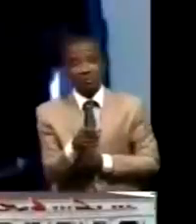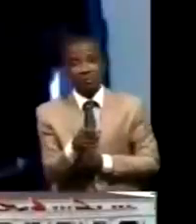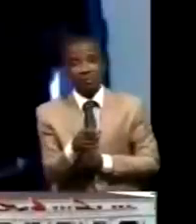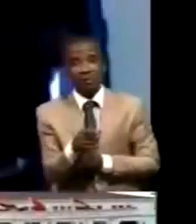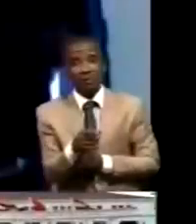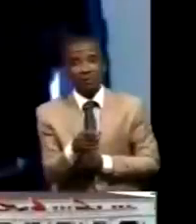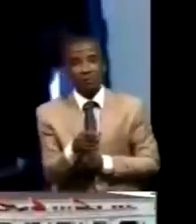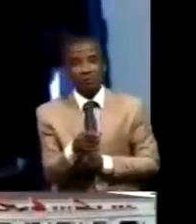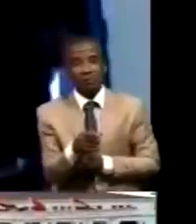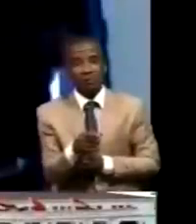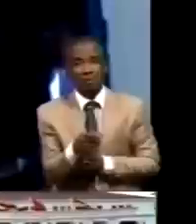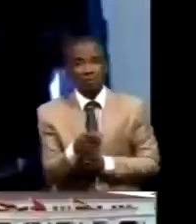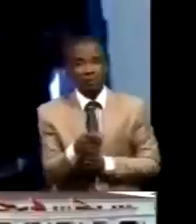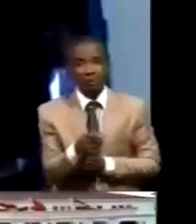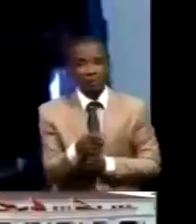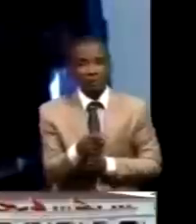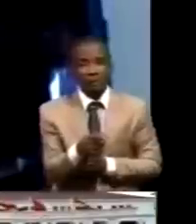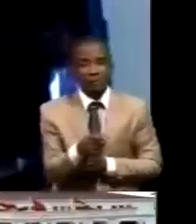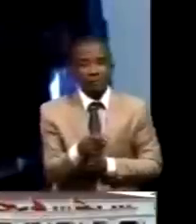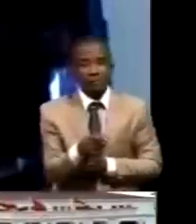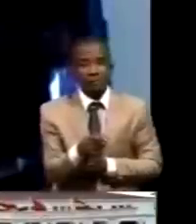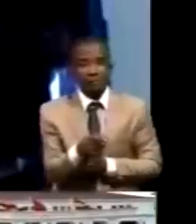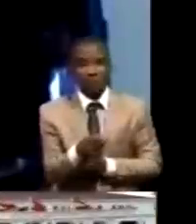That I do recall. Do you recall that?